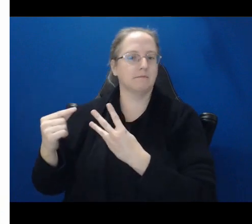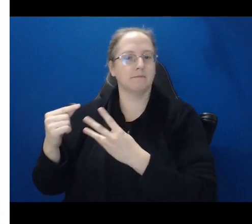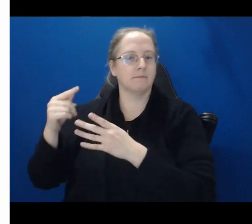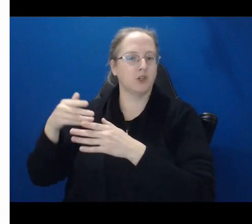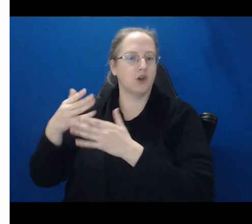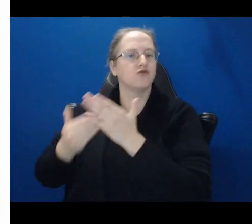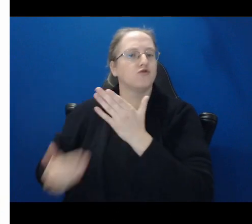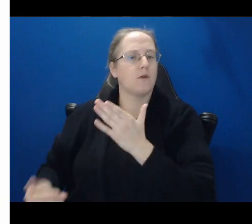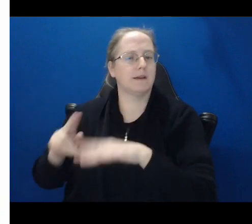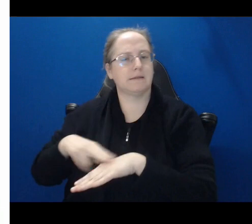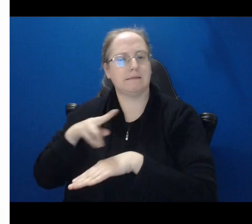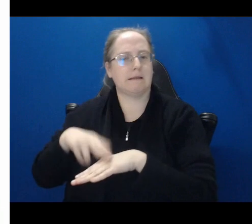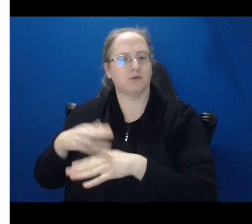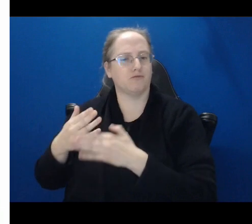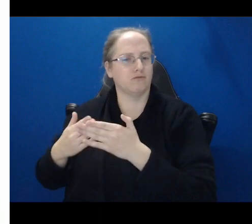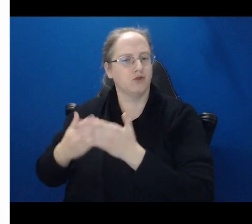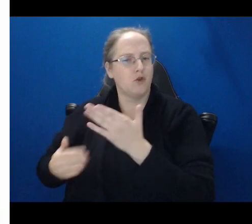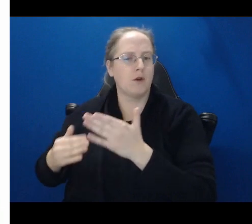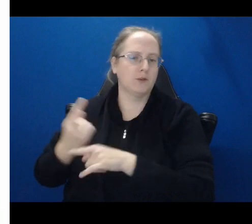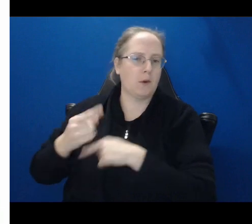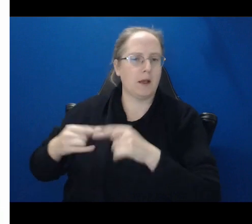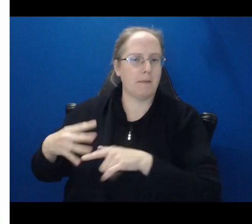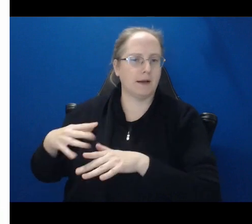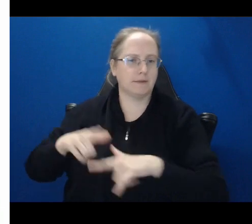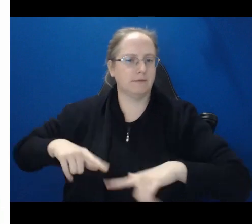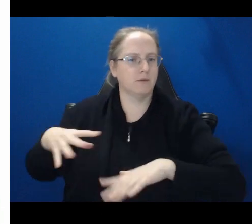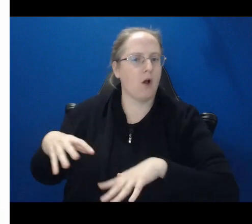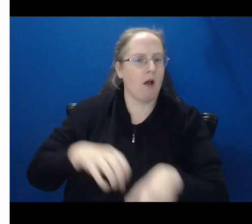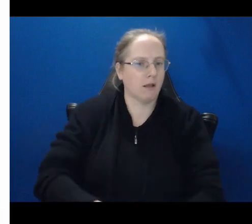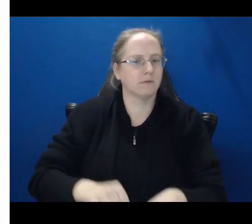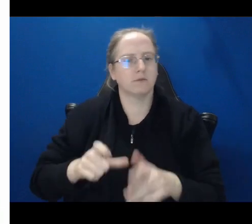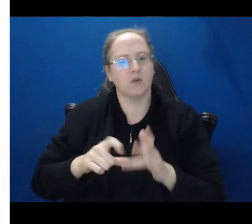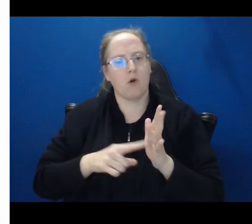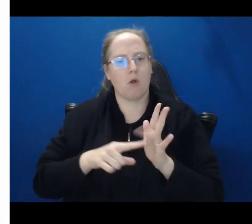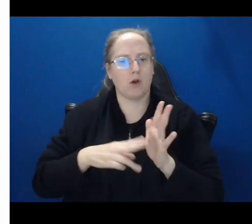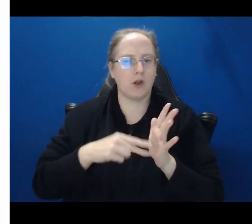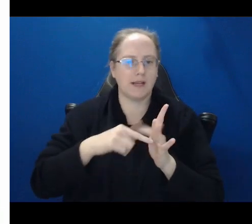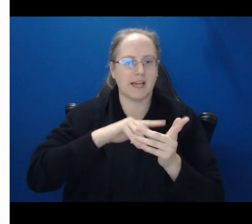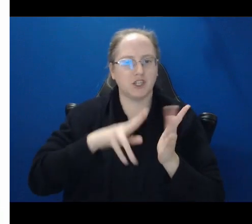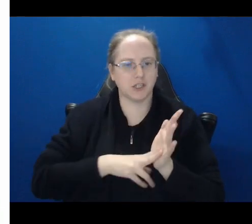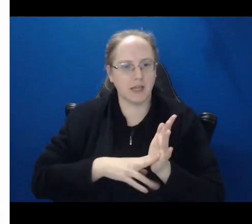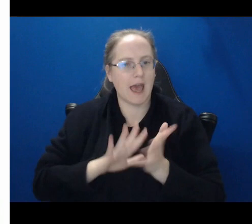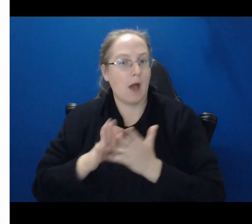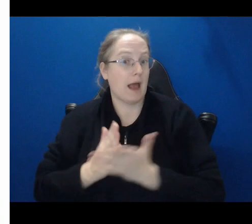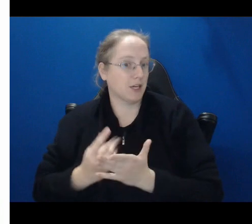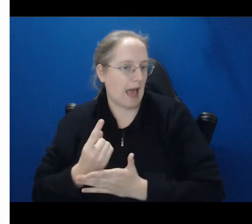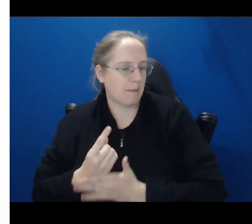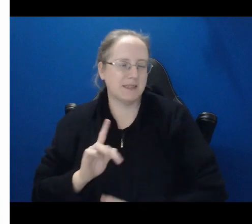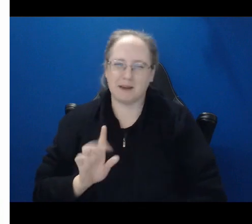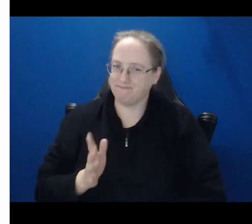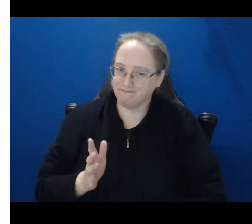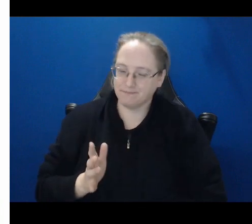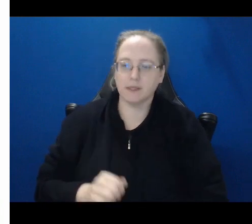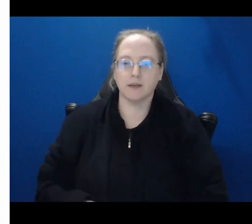about colonisation and how it supposedly worked, and, you know, then you...